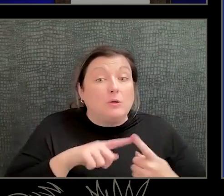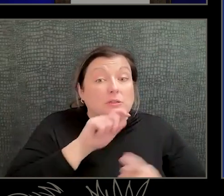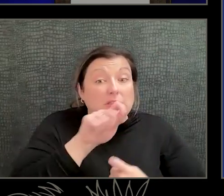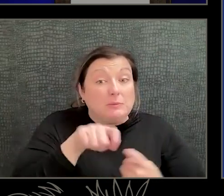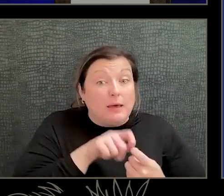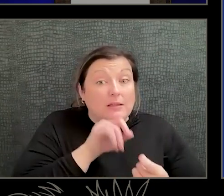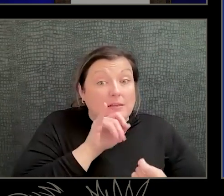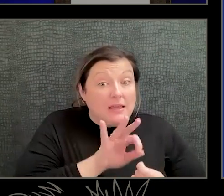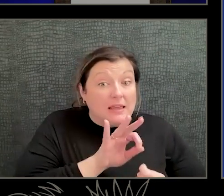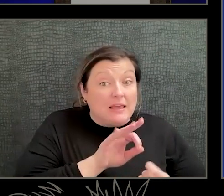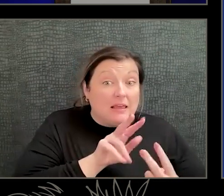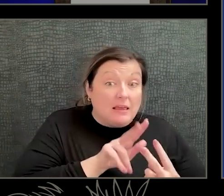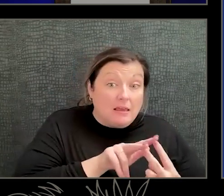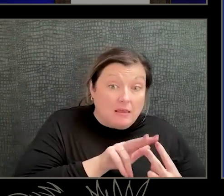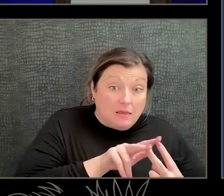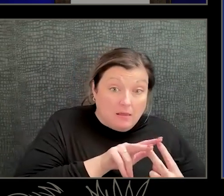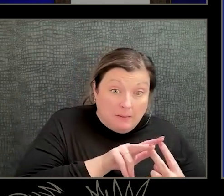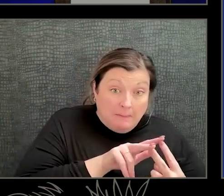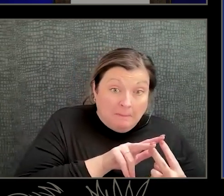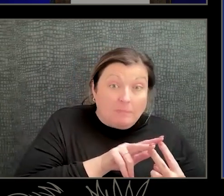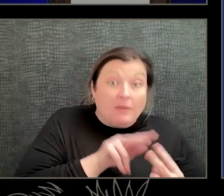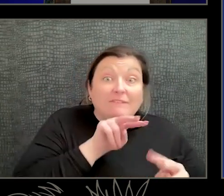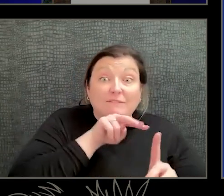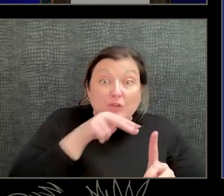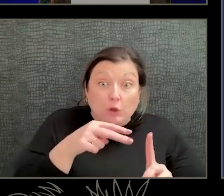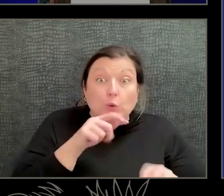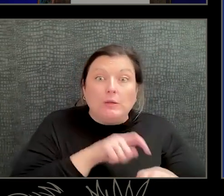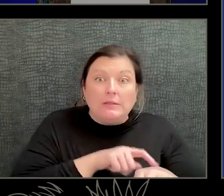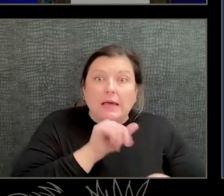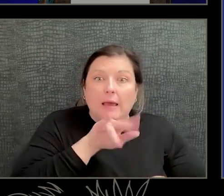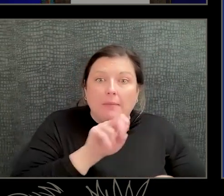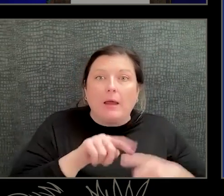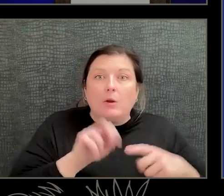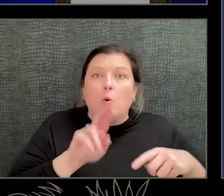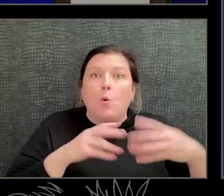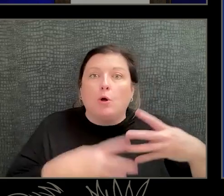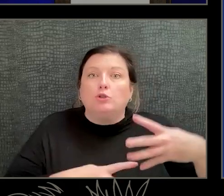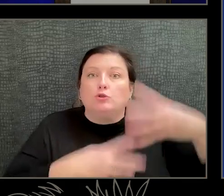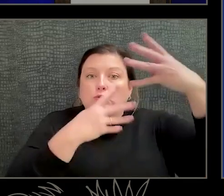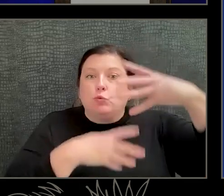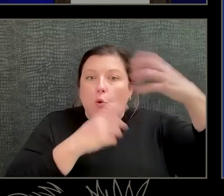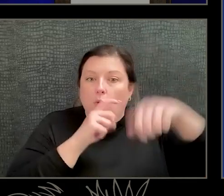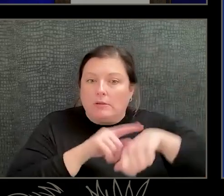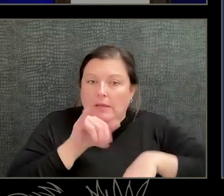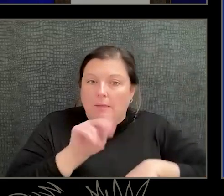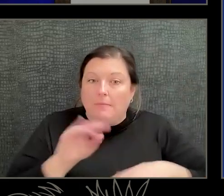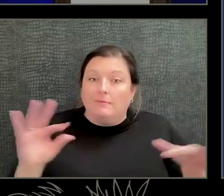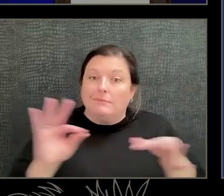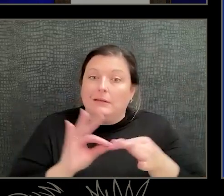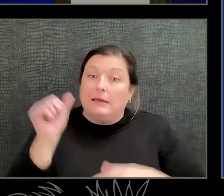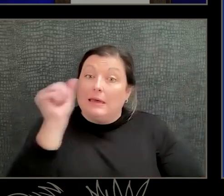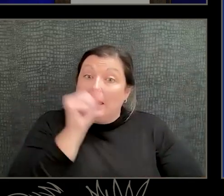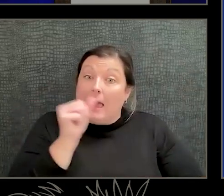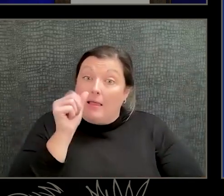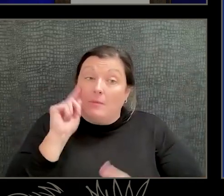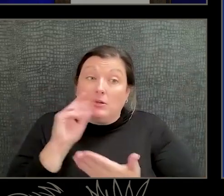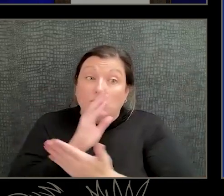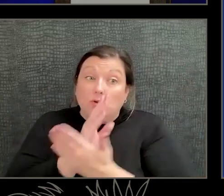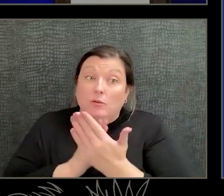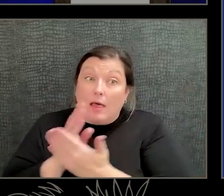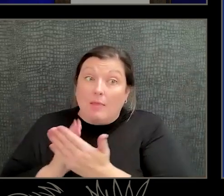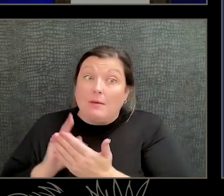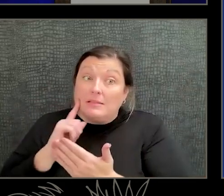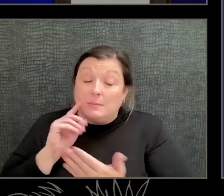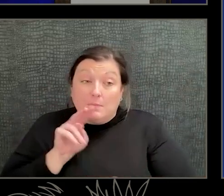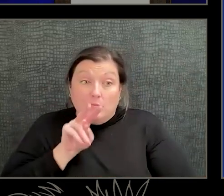a view timeline or a scroll timeline. A view timeline links the animation to the element being in view, while